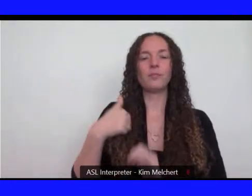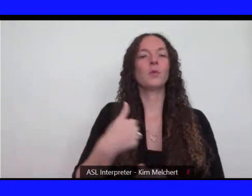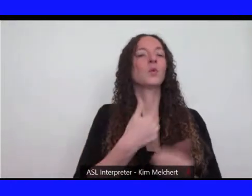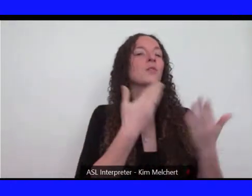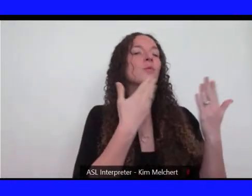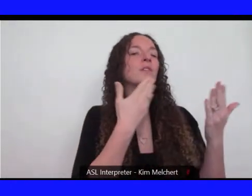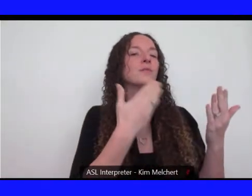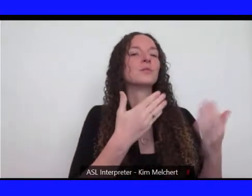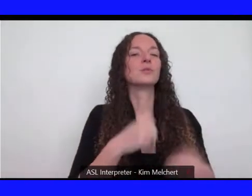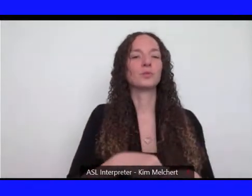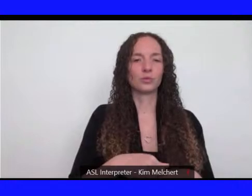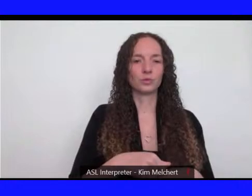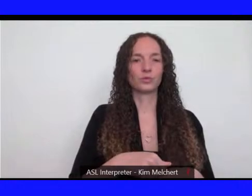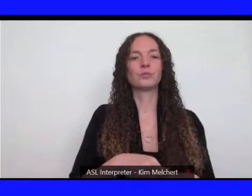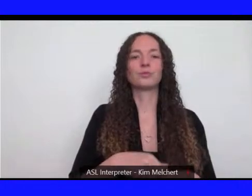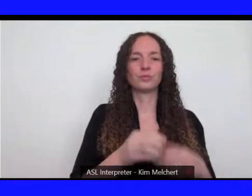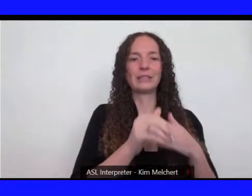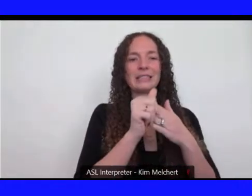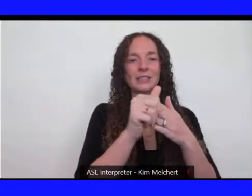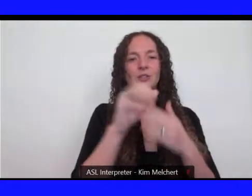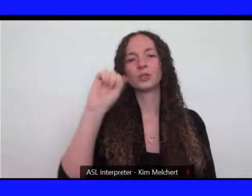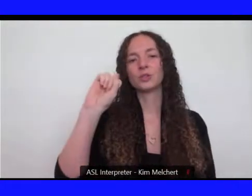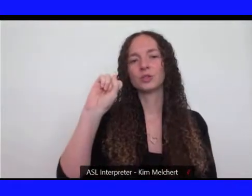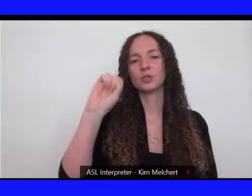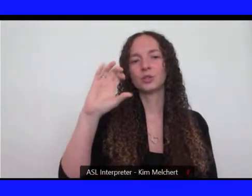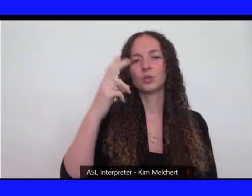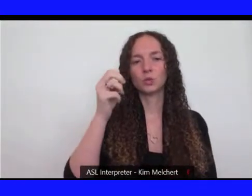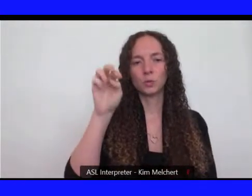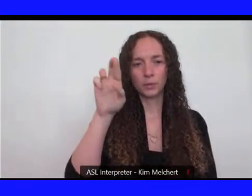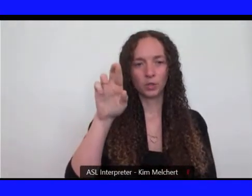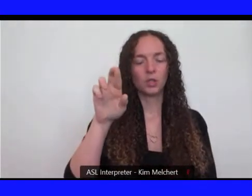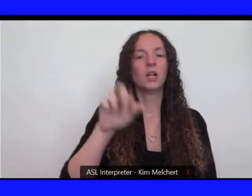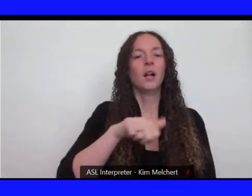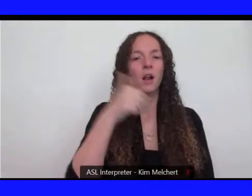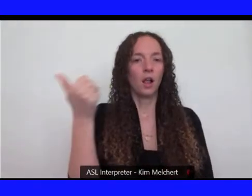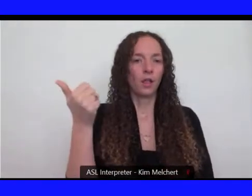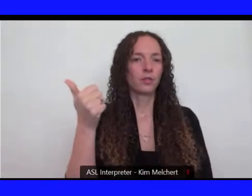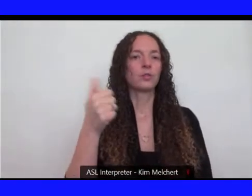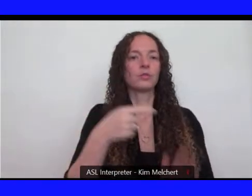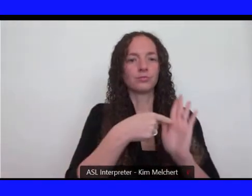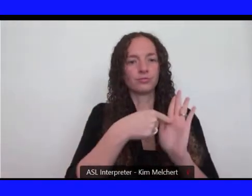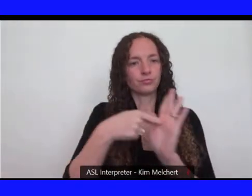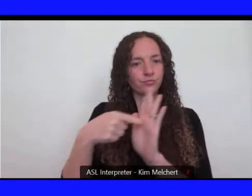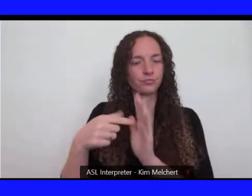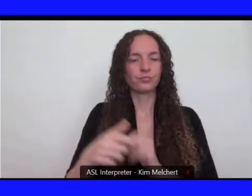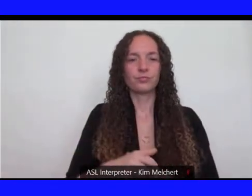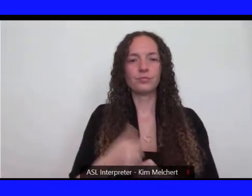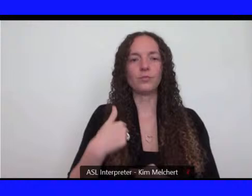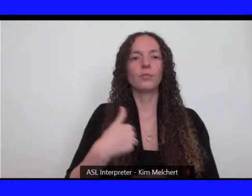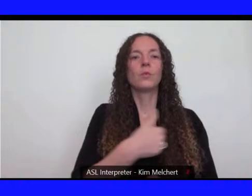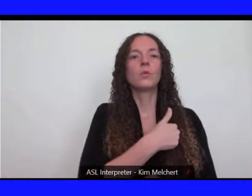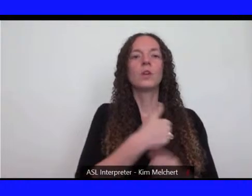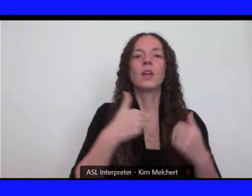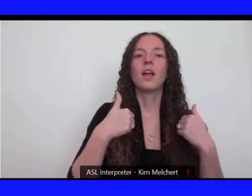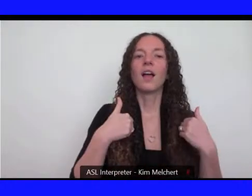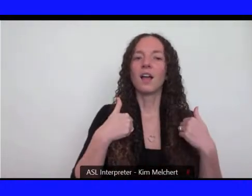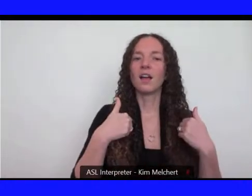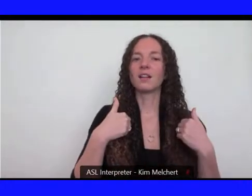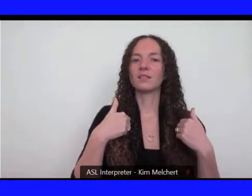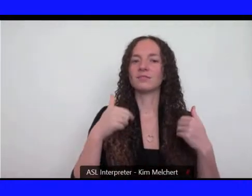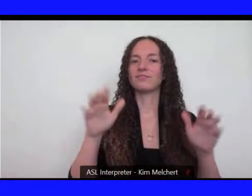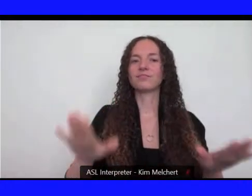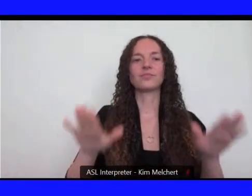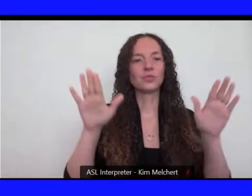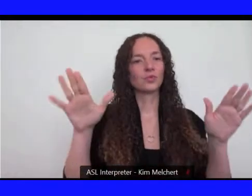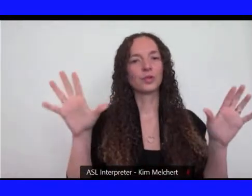to focus on COVID-19. There will be both hearings and a speech later this week laying out the Biden administration's, I suppose,